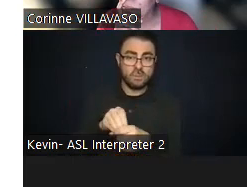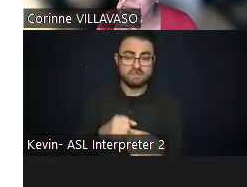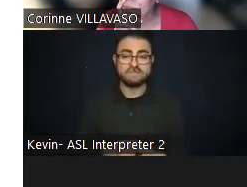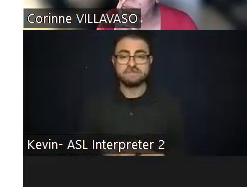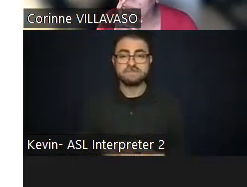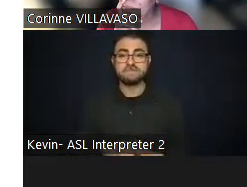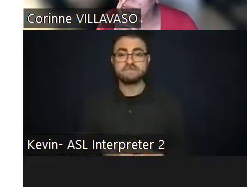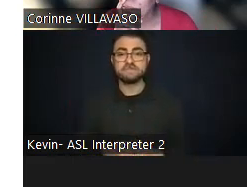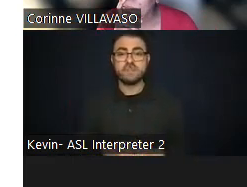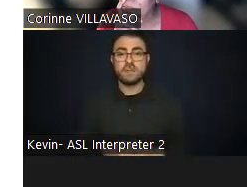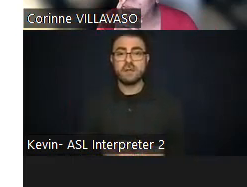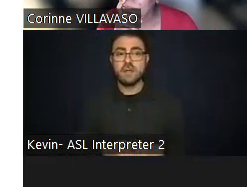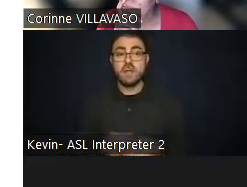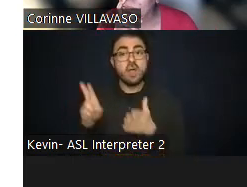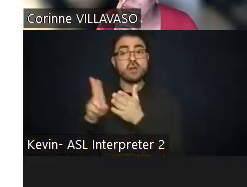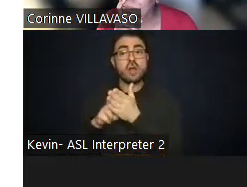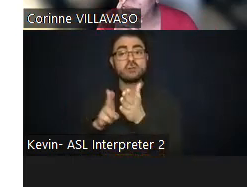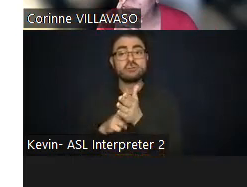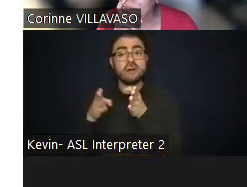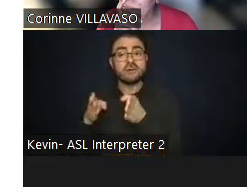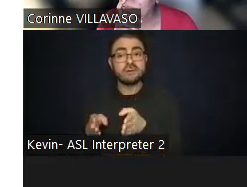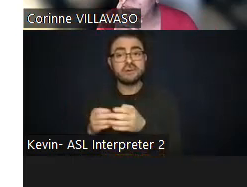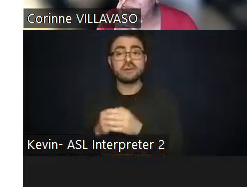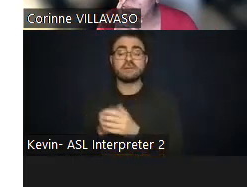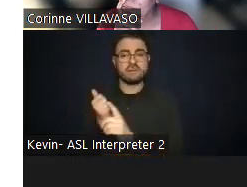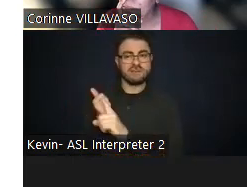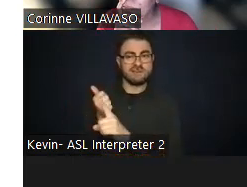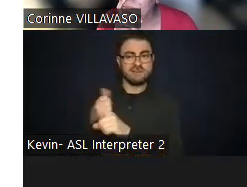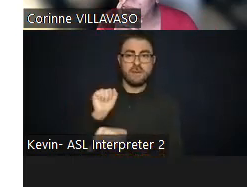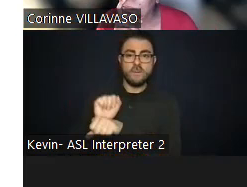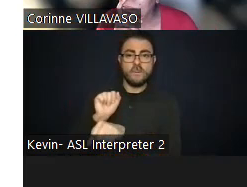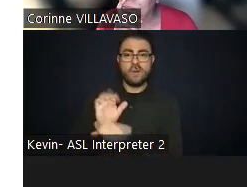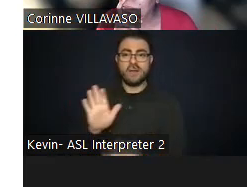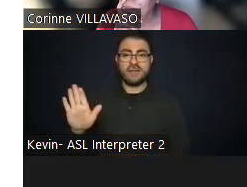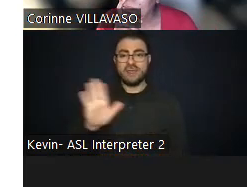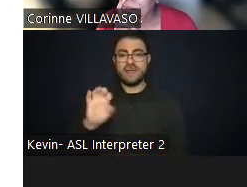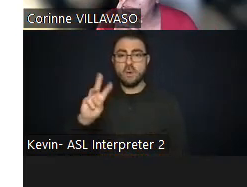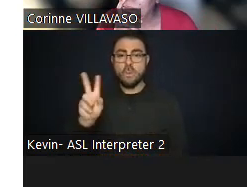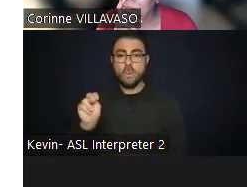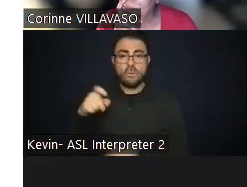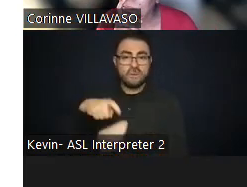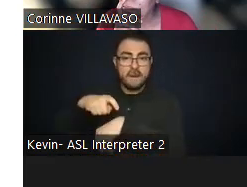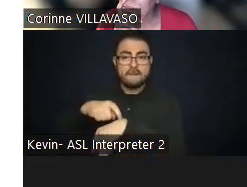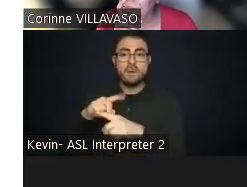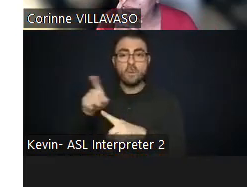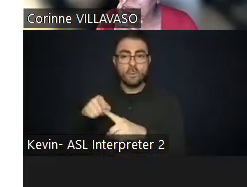And a contractor is more like somebody who works on their own time when they feel like it,